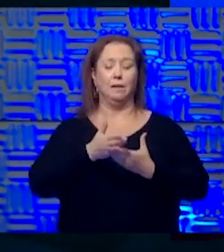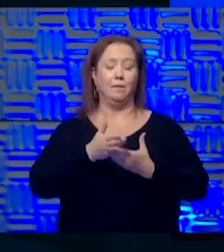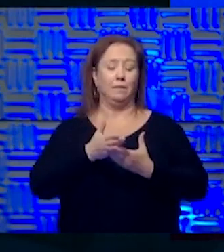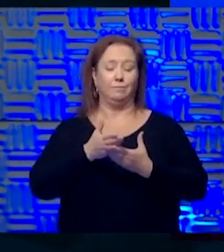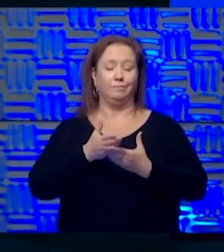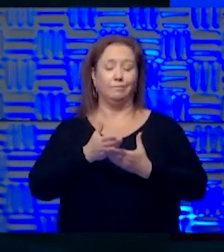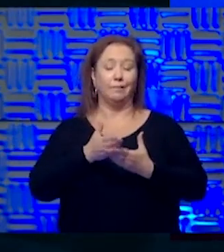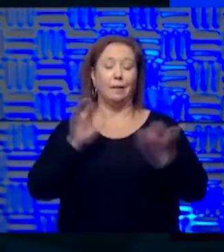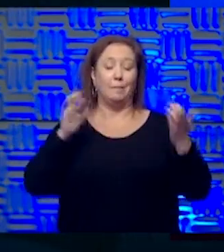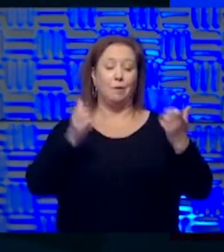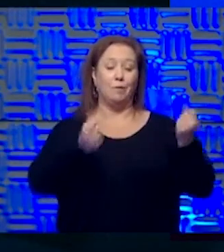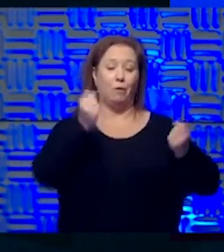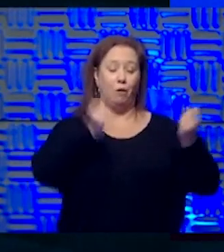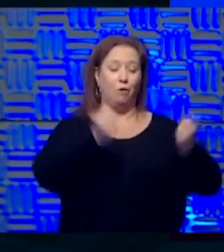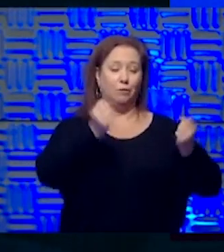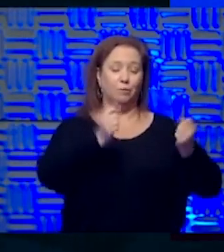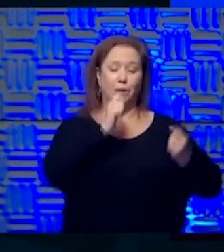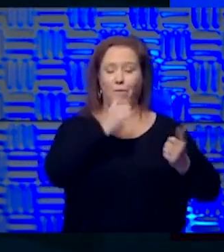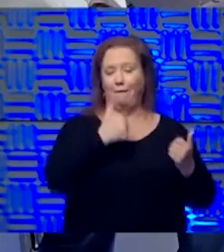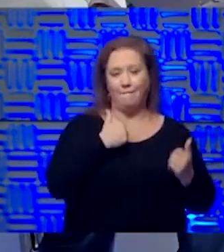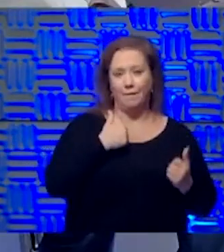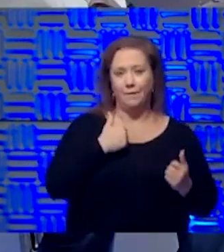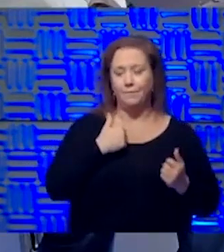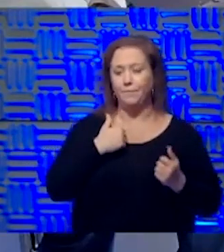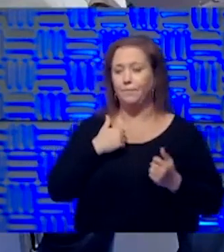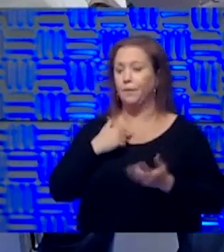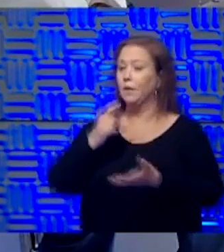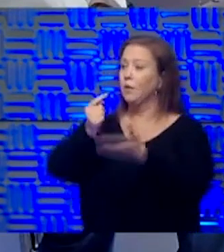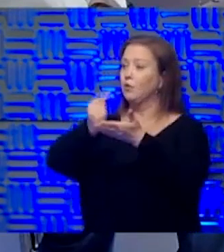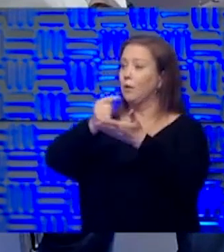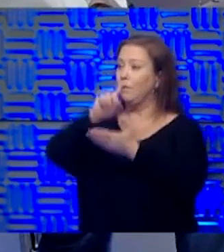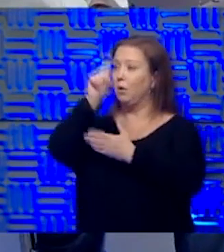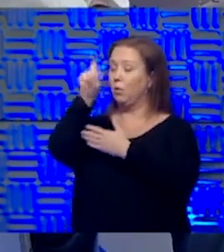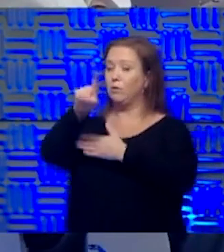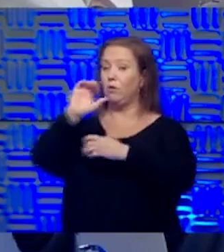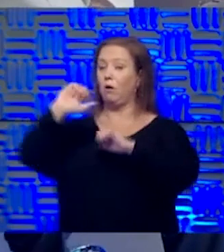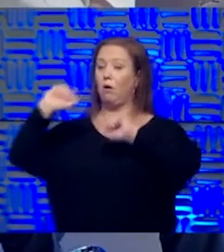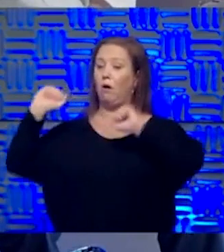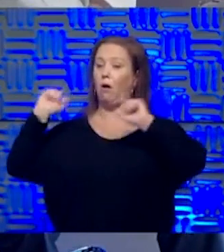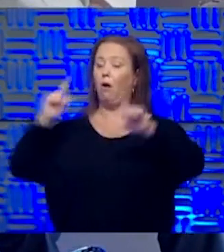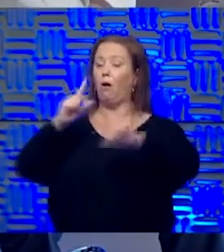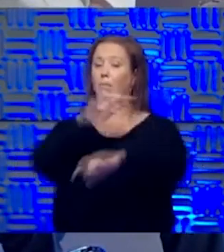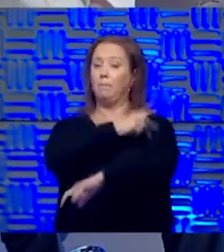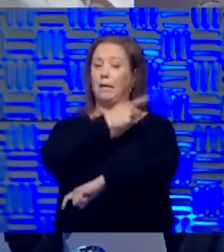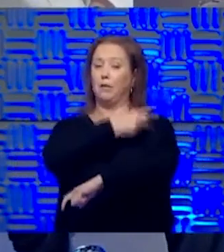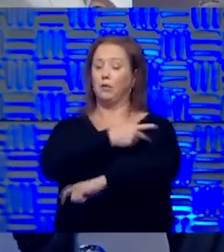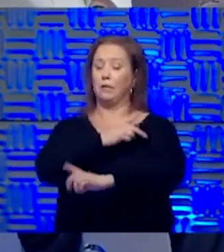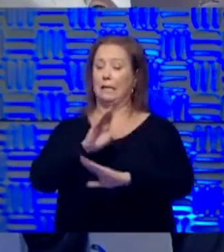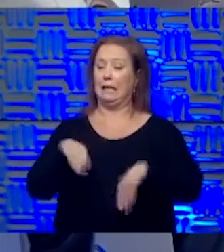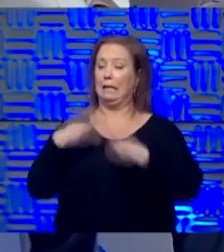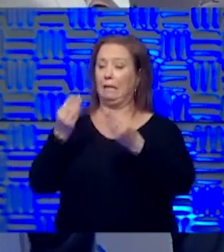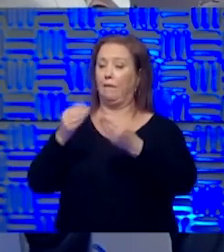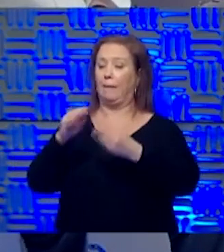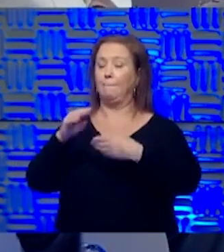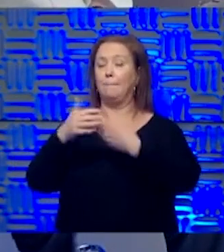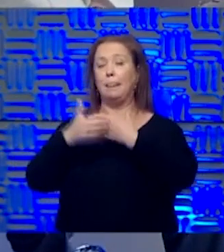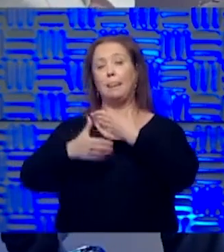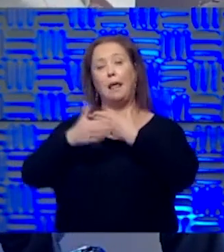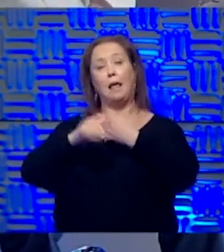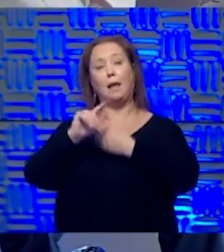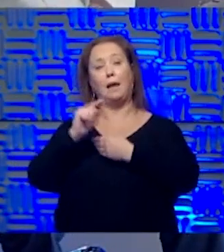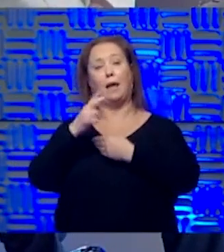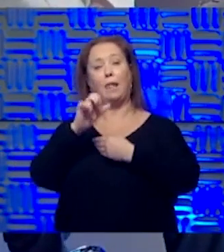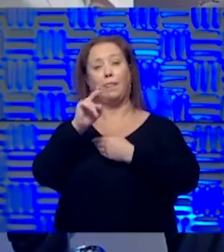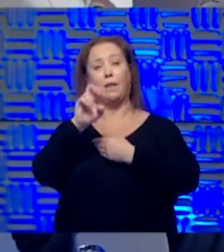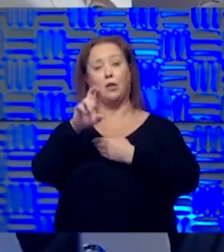automobiles. So I think that feels a little safer to me. Treatment question. Can patients receive blood thinners? If not, why?